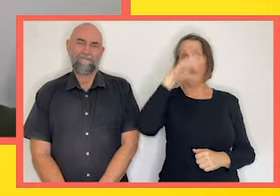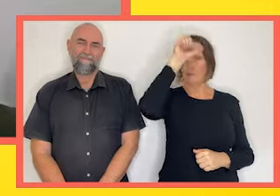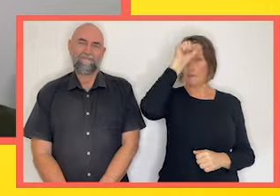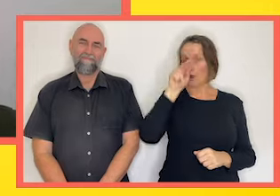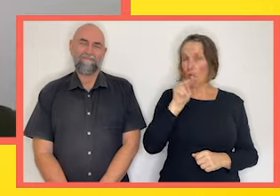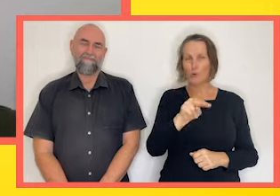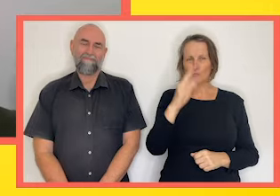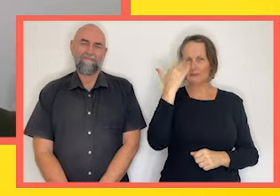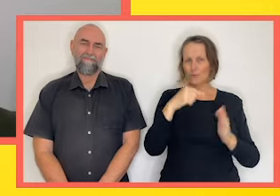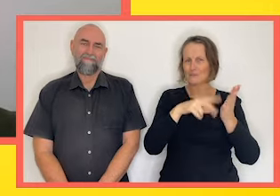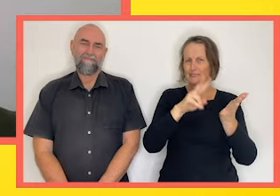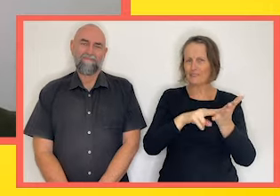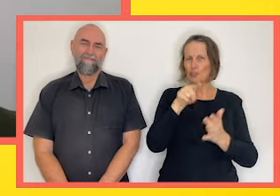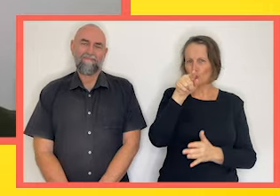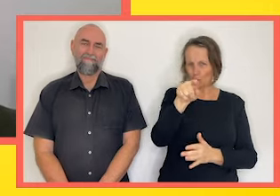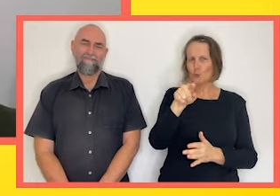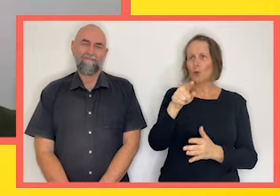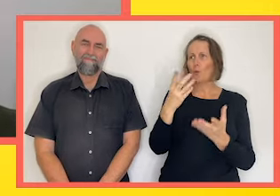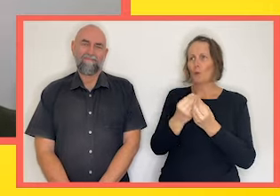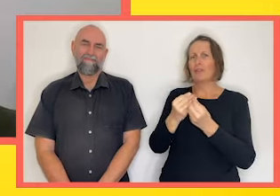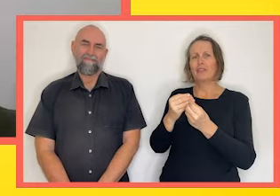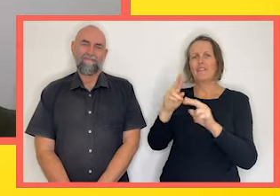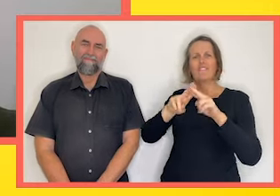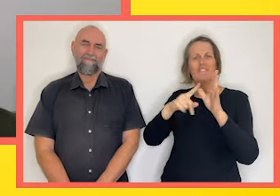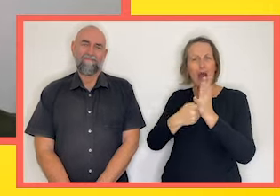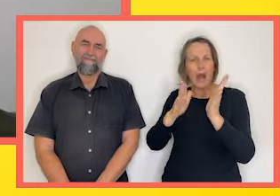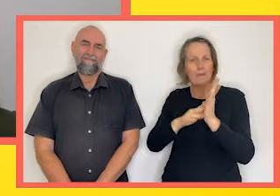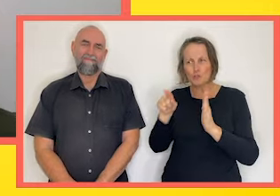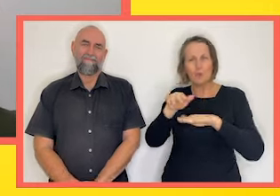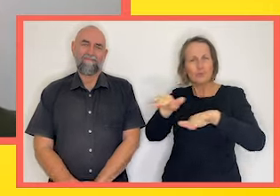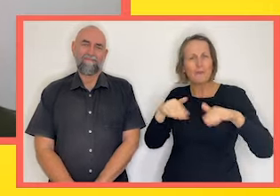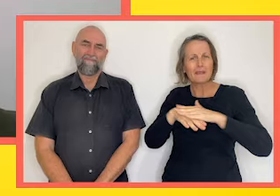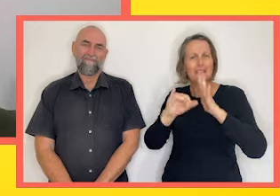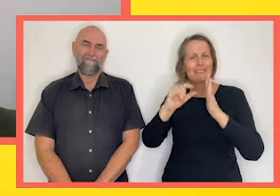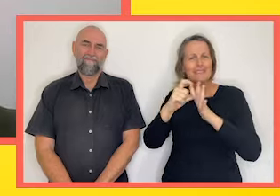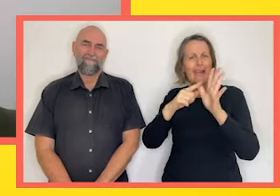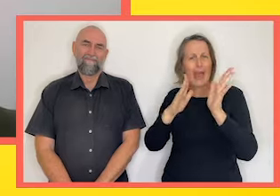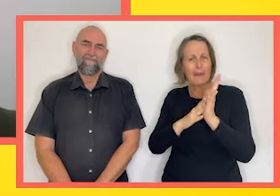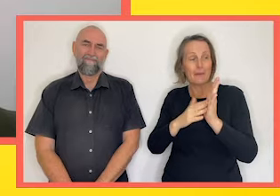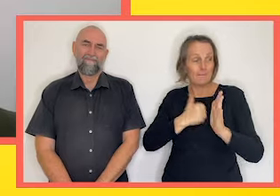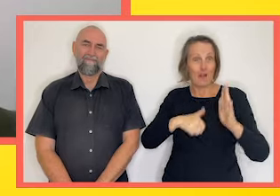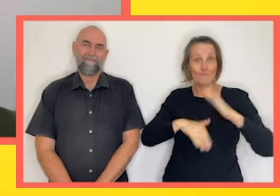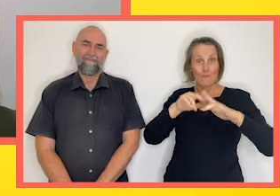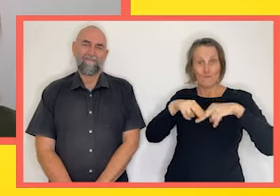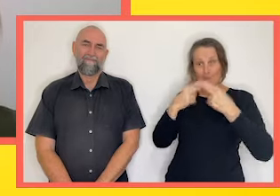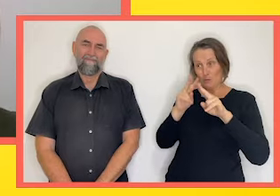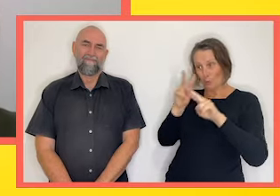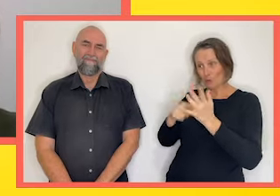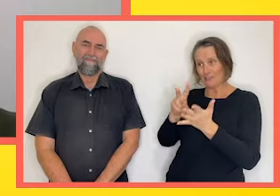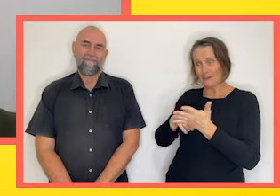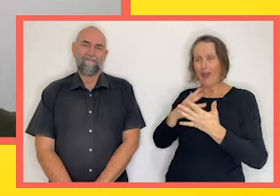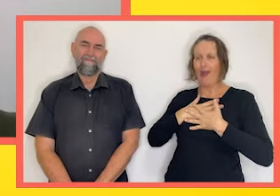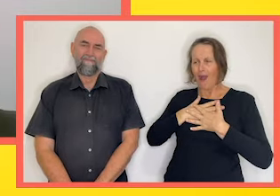amazing story about you at the family farm swimming in the dam. And oh my God, I was watching it with my whole family. It was